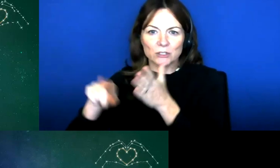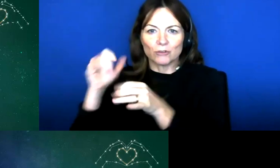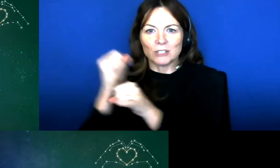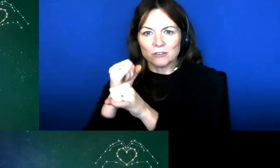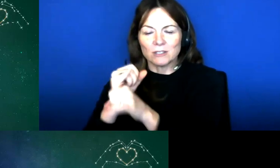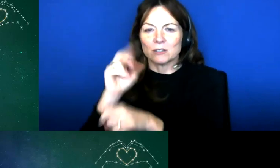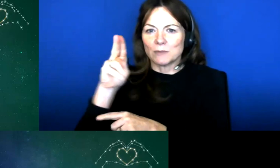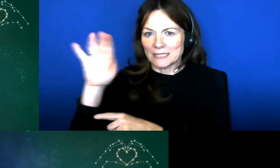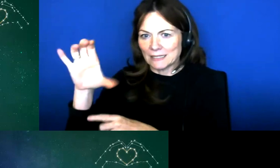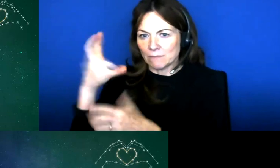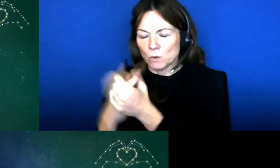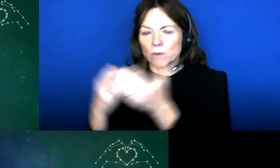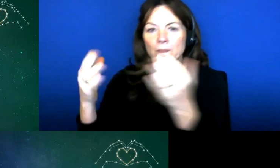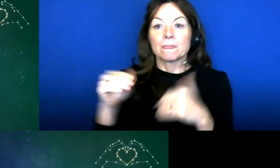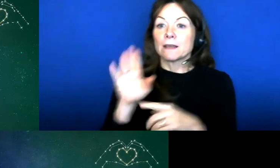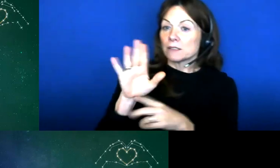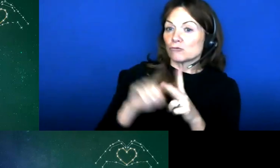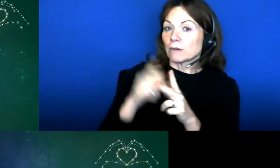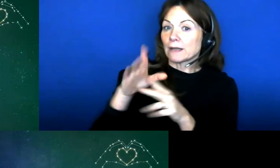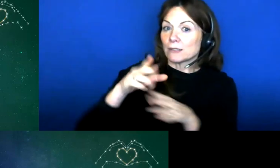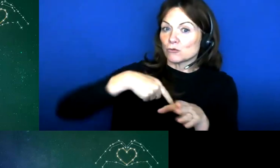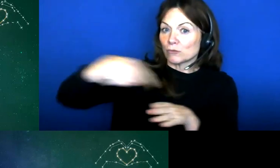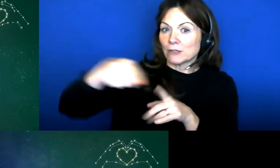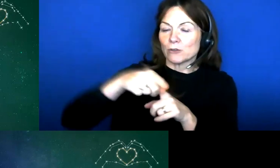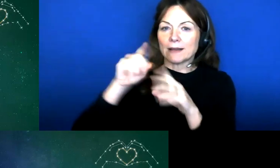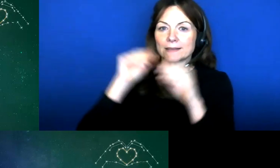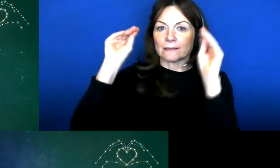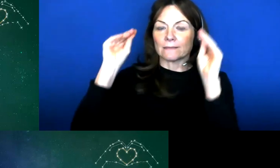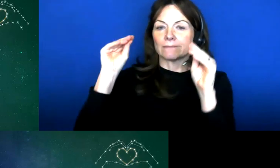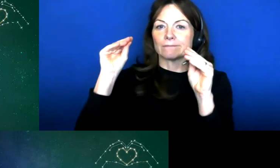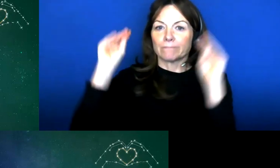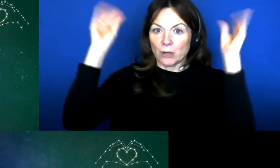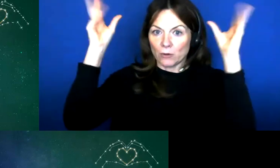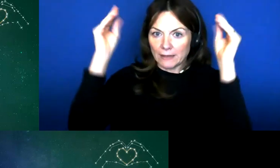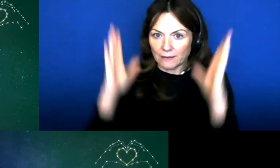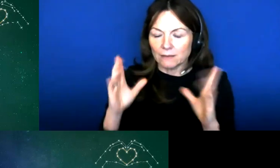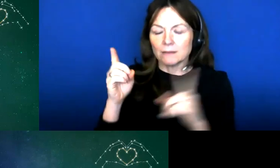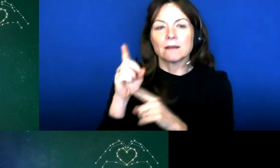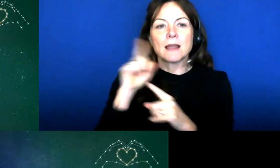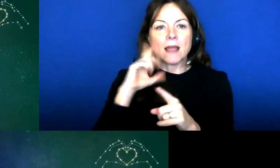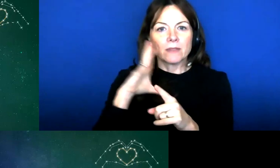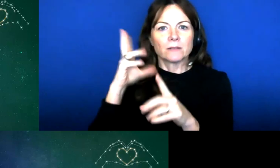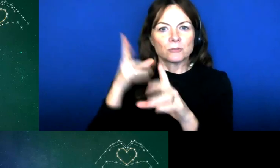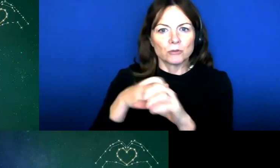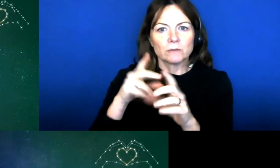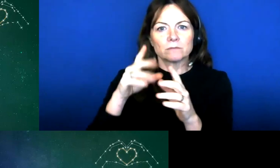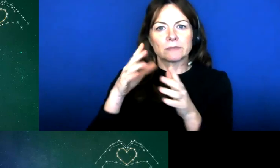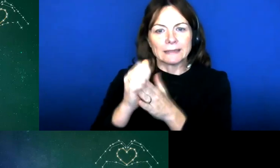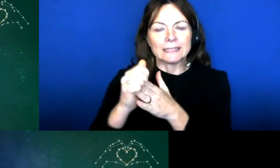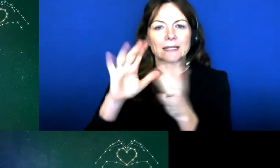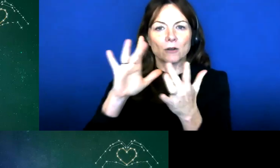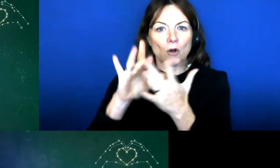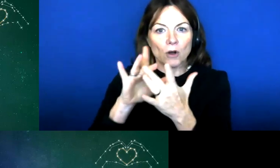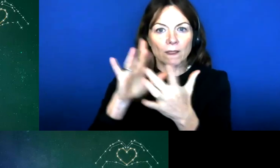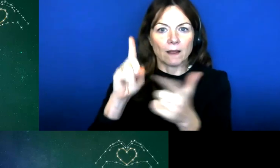his career as a frontline paramedic and went on to lead provincial training programs in emergency medicine at the Justice